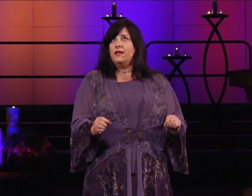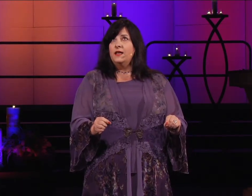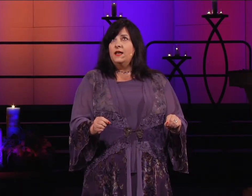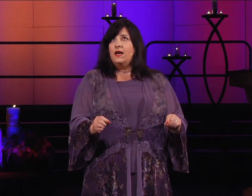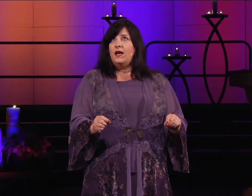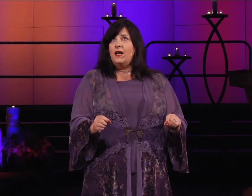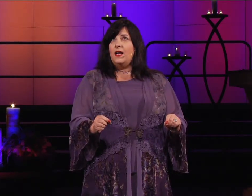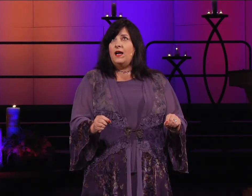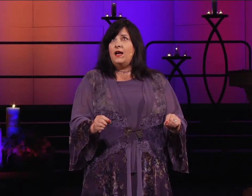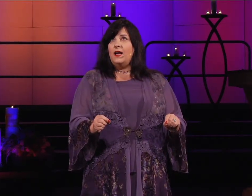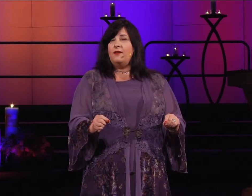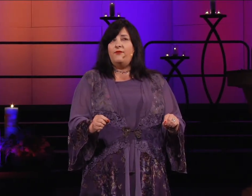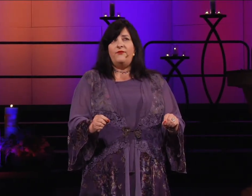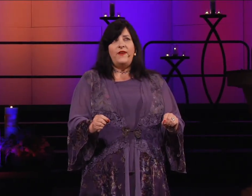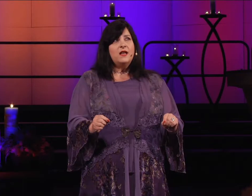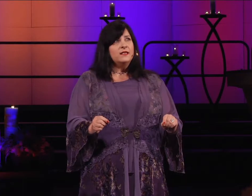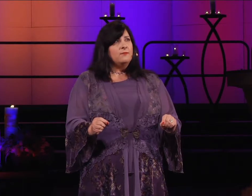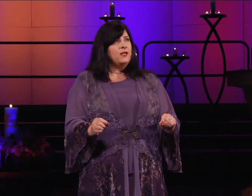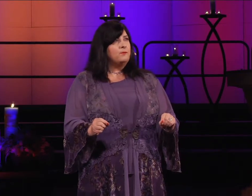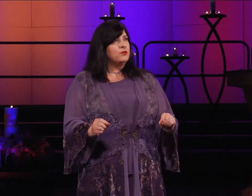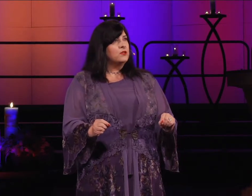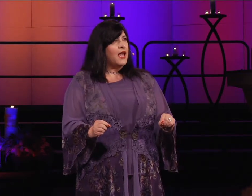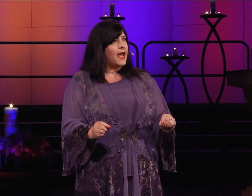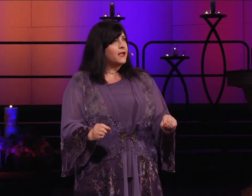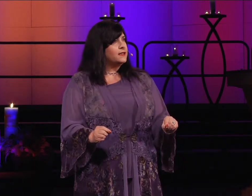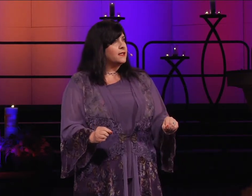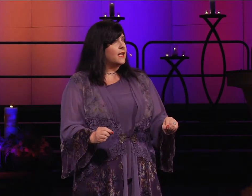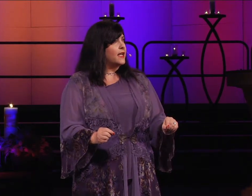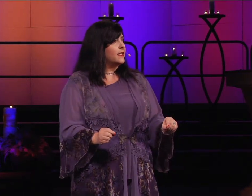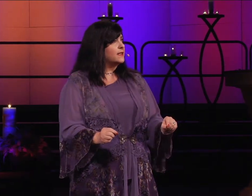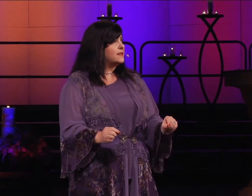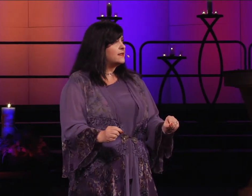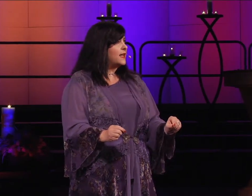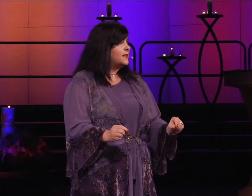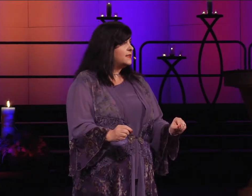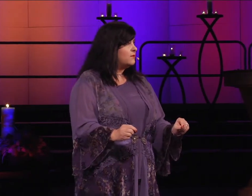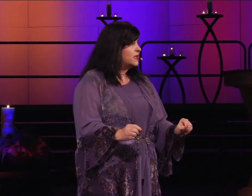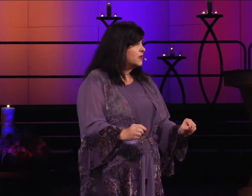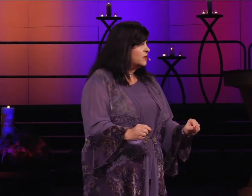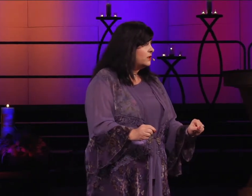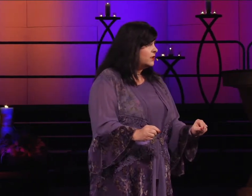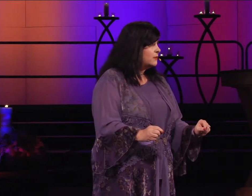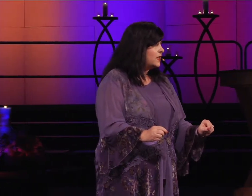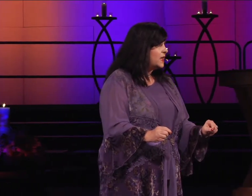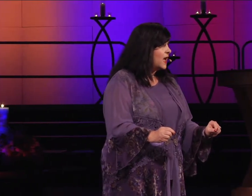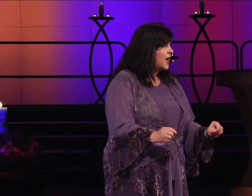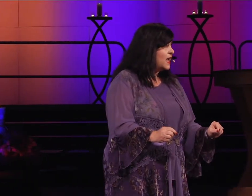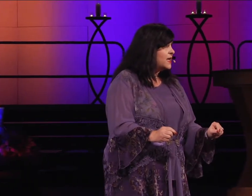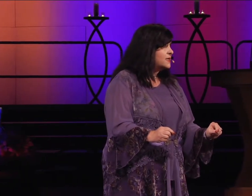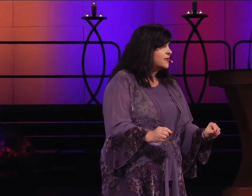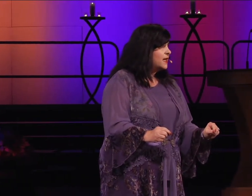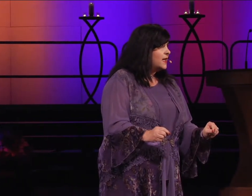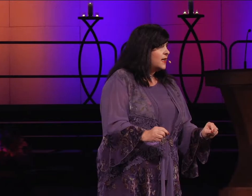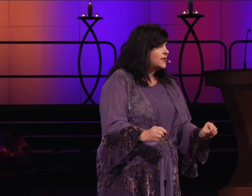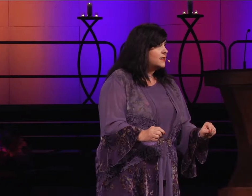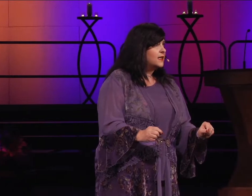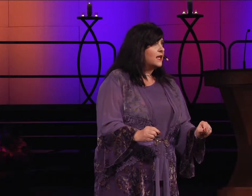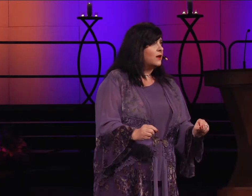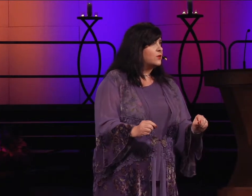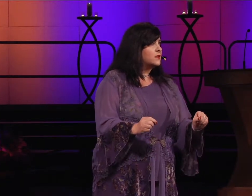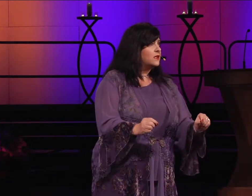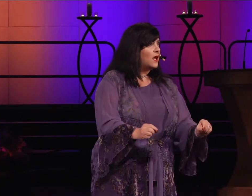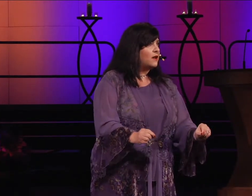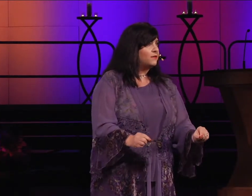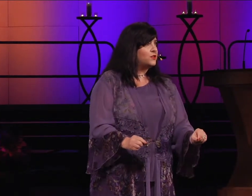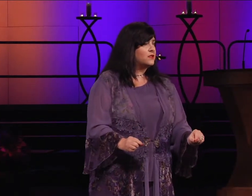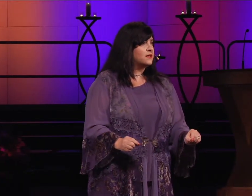love. And I felt, and people acted like and said to me and looked me in the eyes and said that